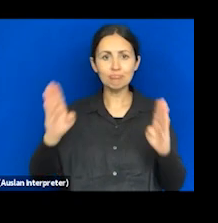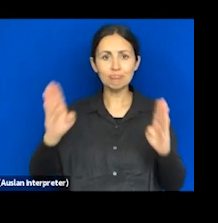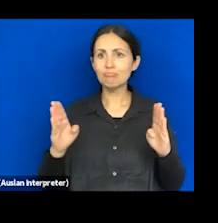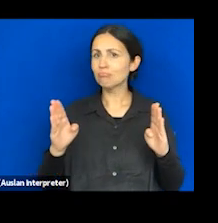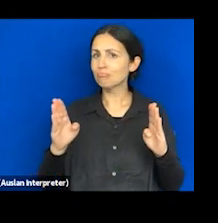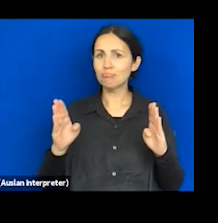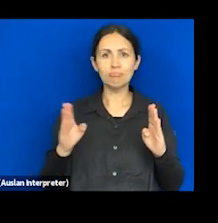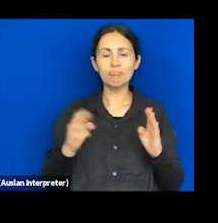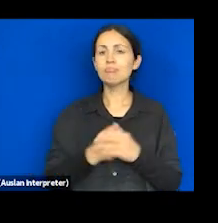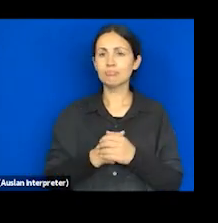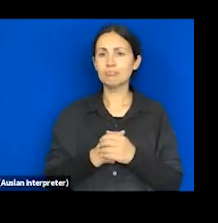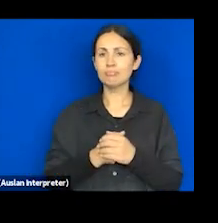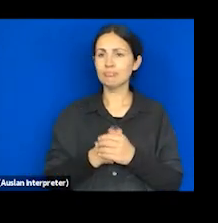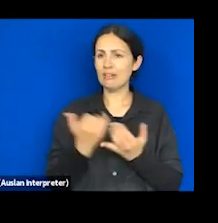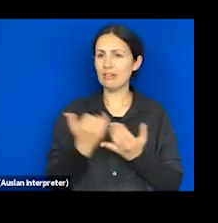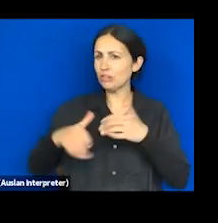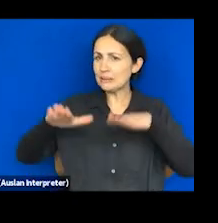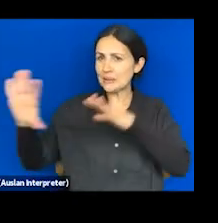about. I'm